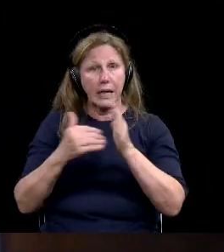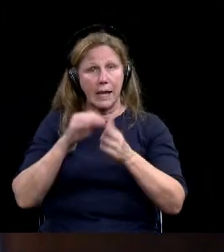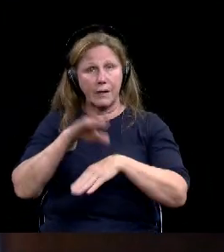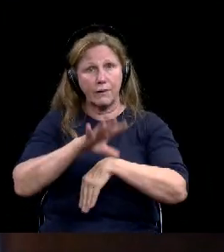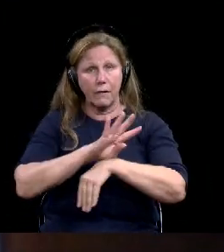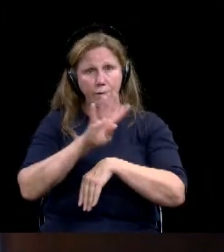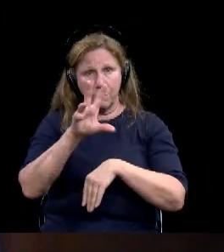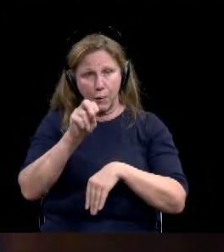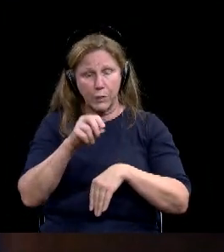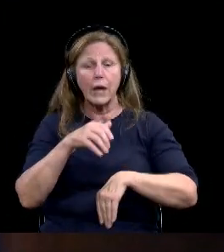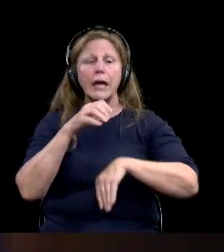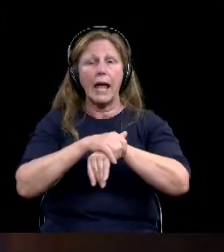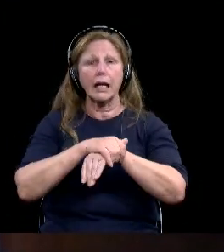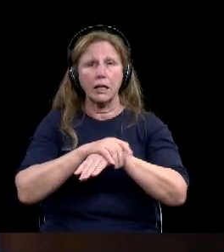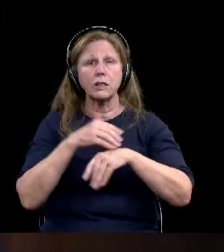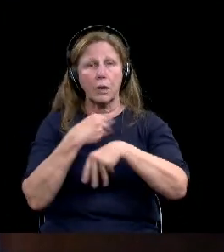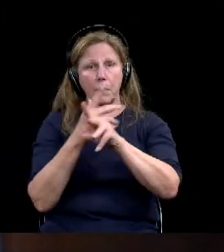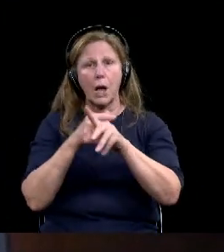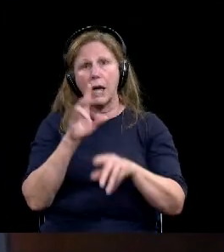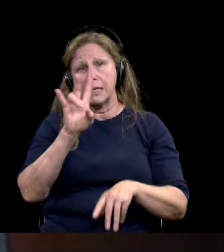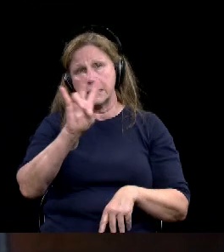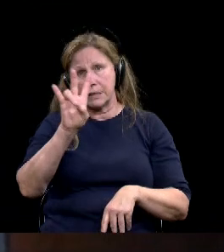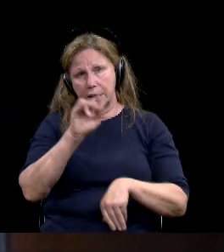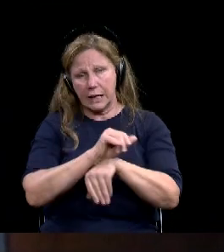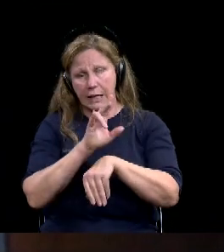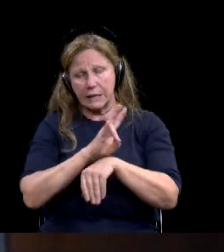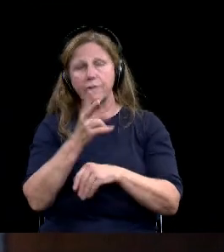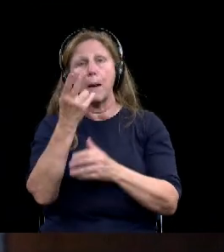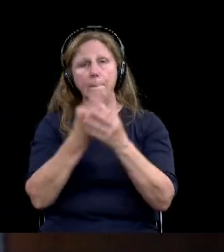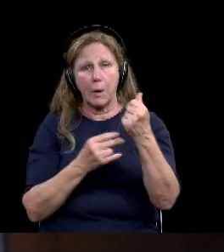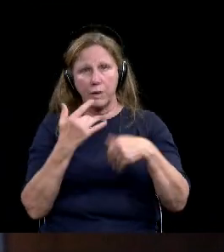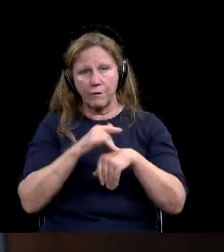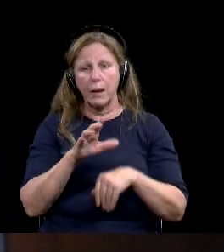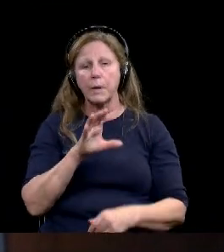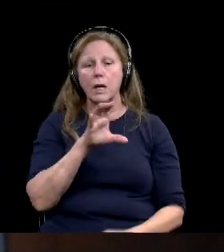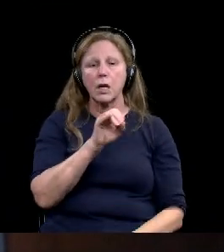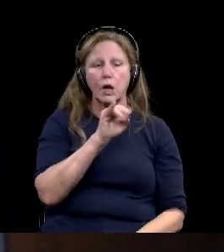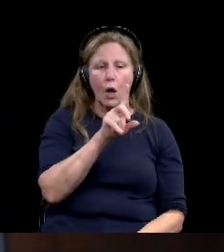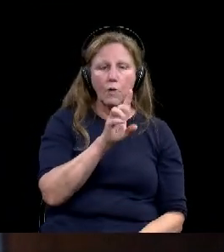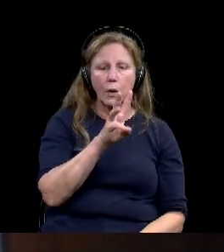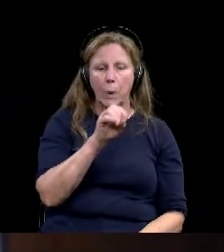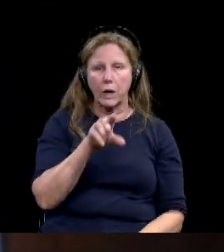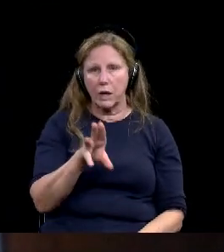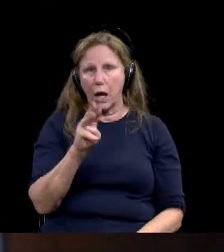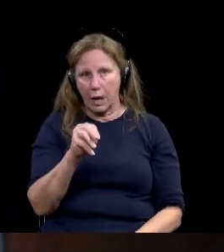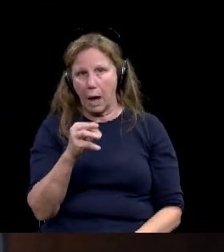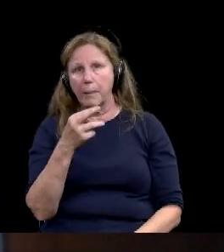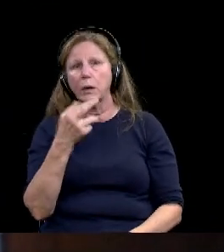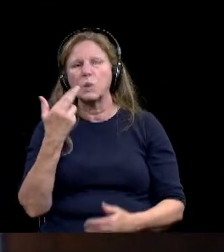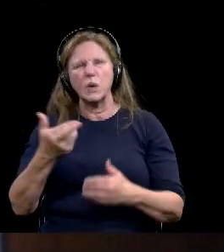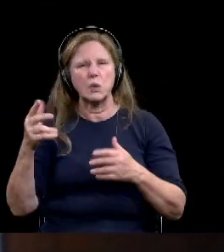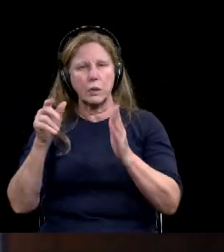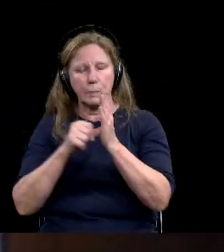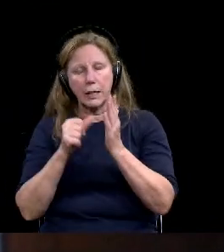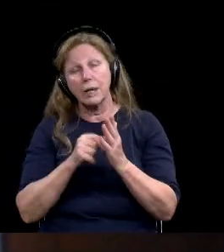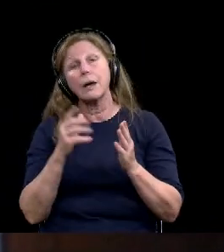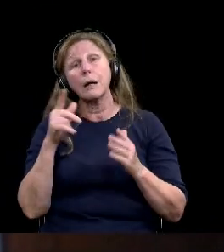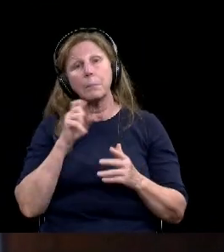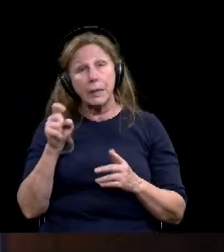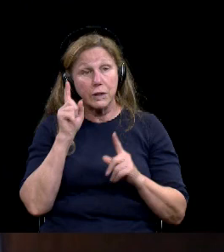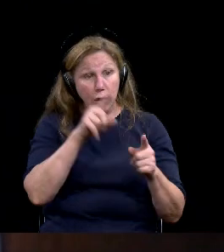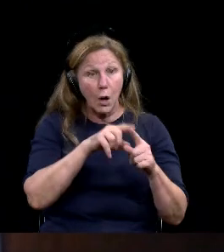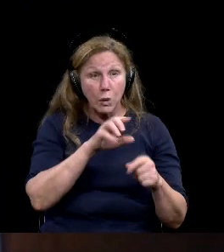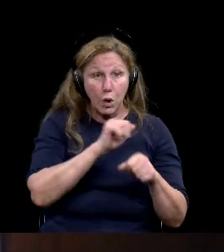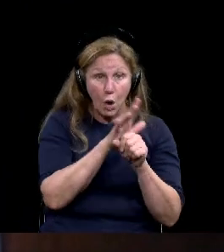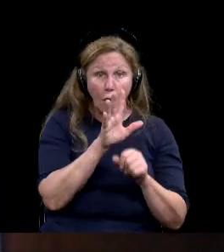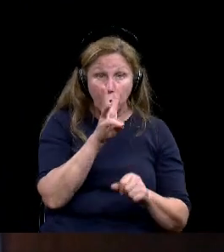pages. Please continue to visit covidwaco.com for the latest information about vaccines and COVID-19 response in Waco and